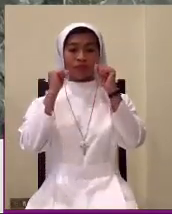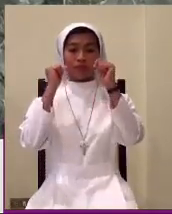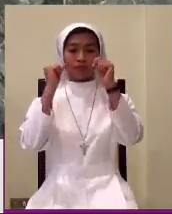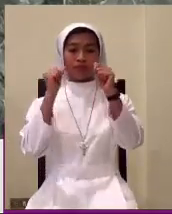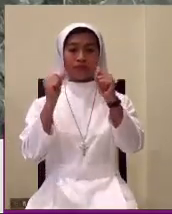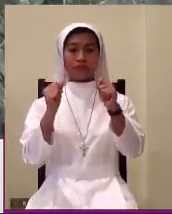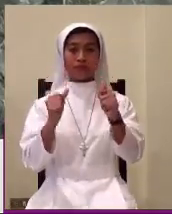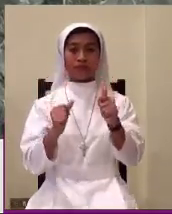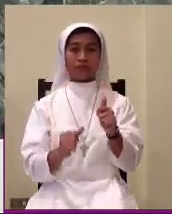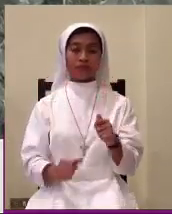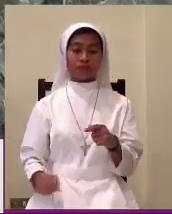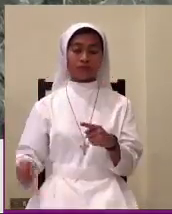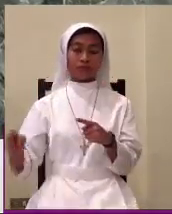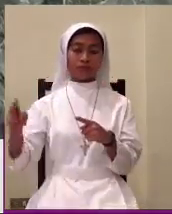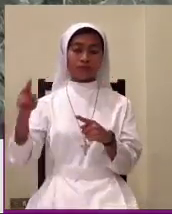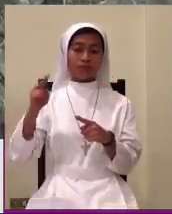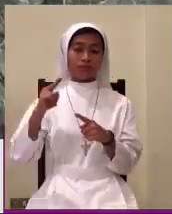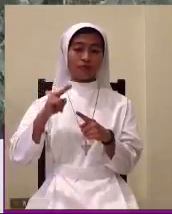ipinapahayag.